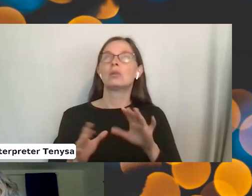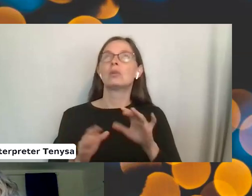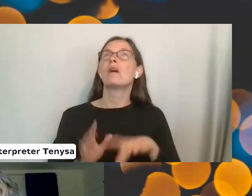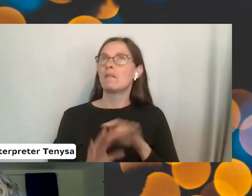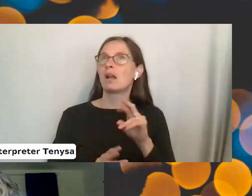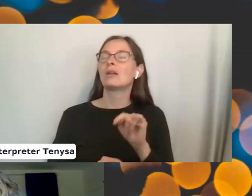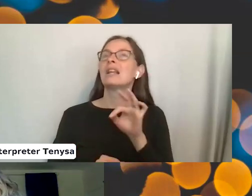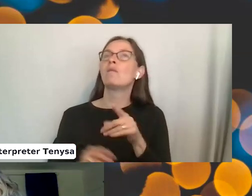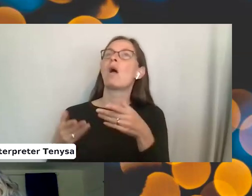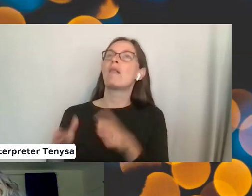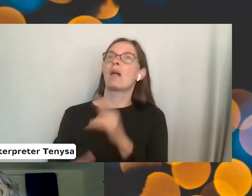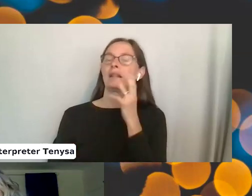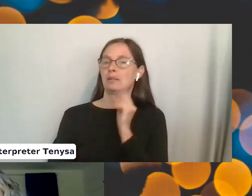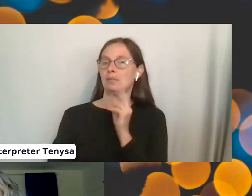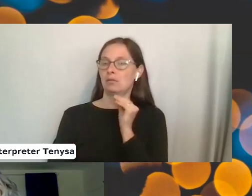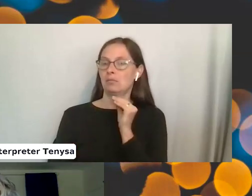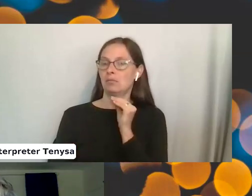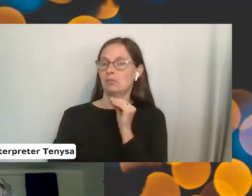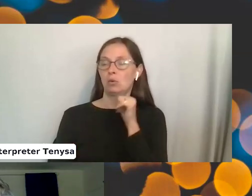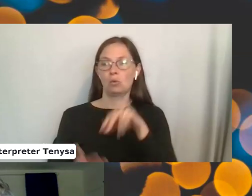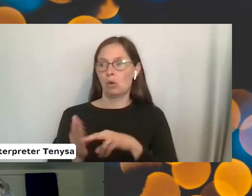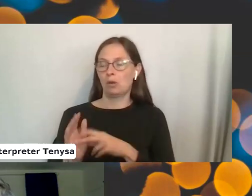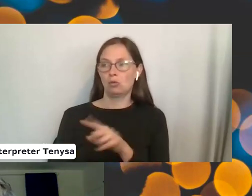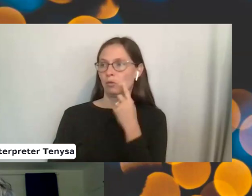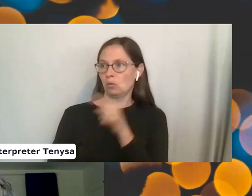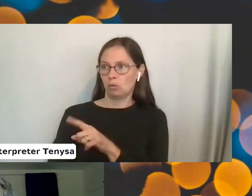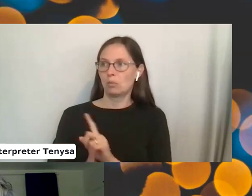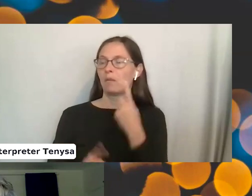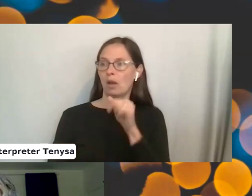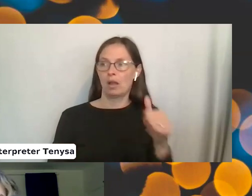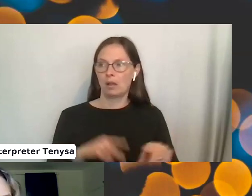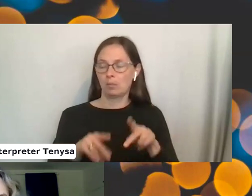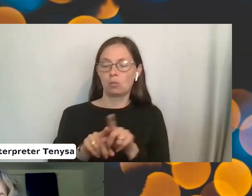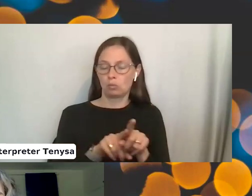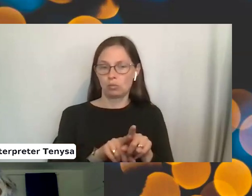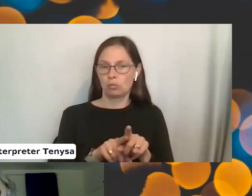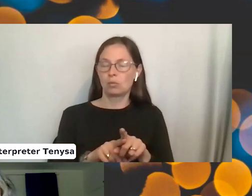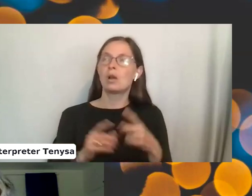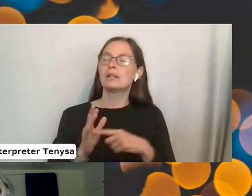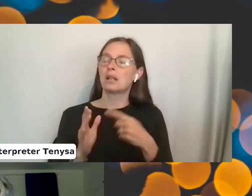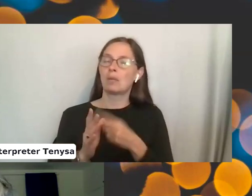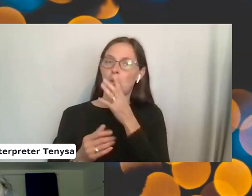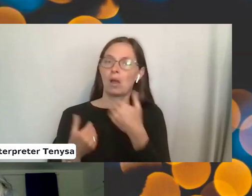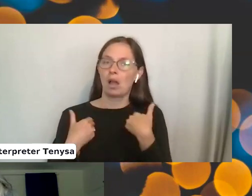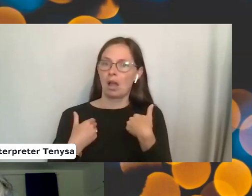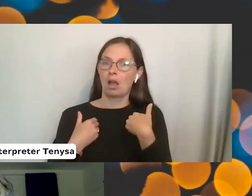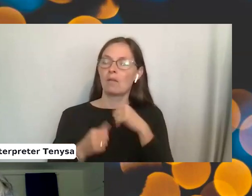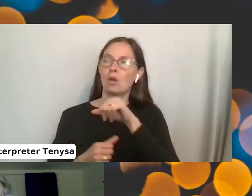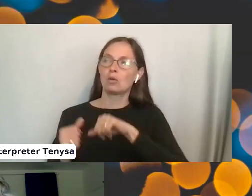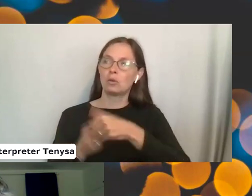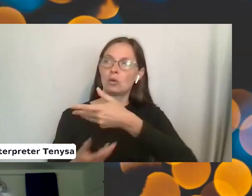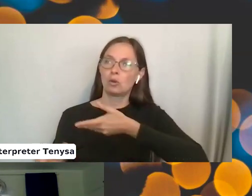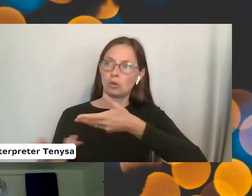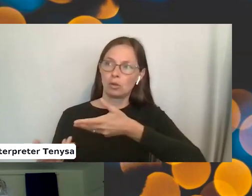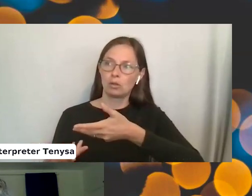allow the experience, because you don't mean just for you, but for other people as well. So sometimes you'll have a social interaction that